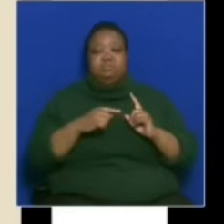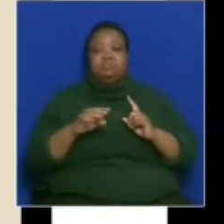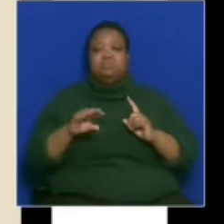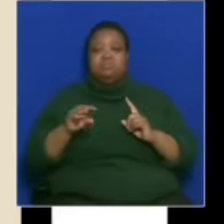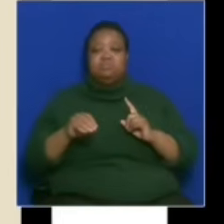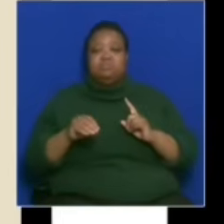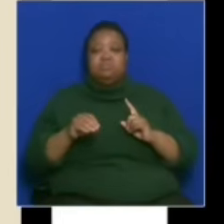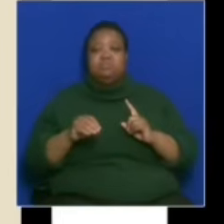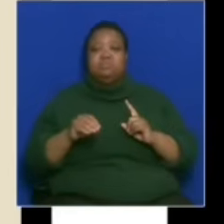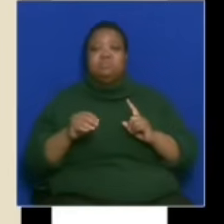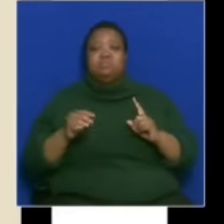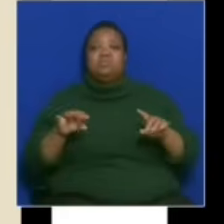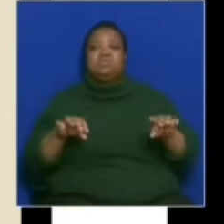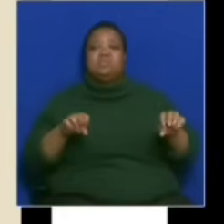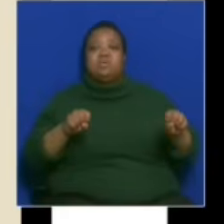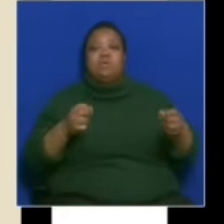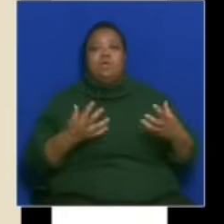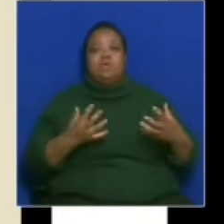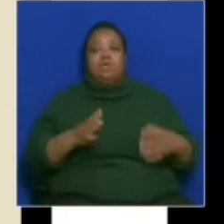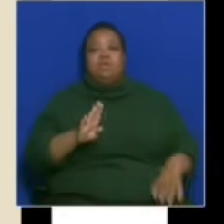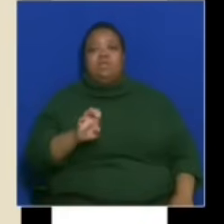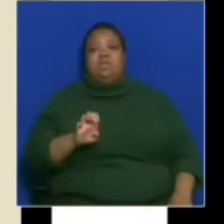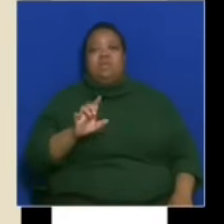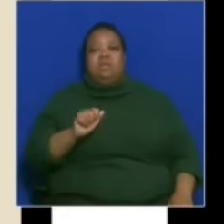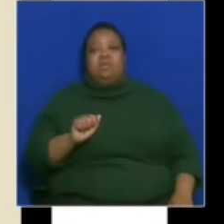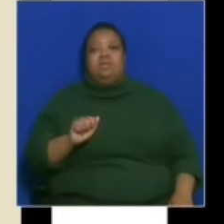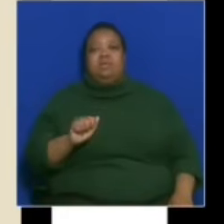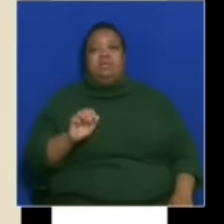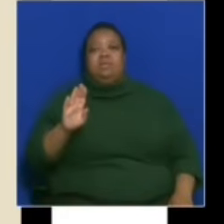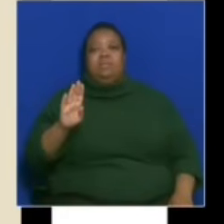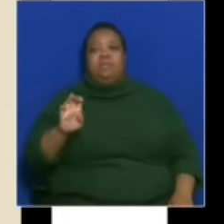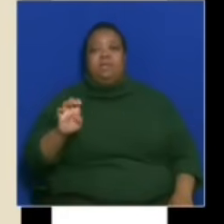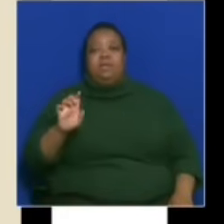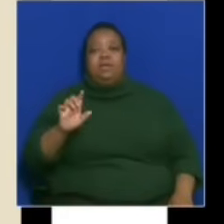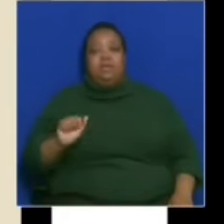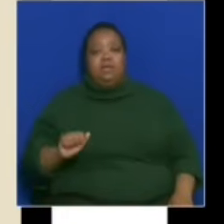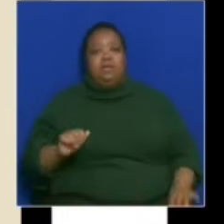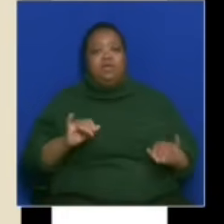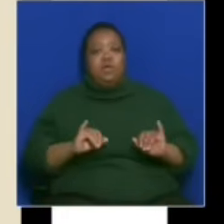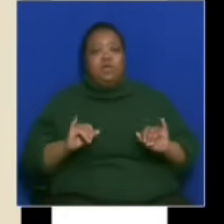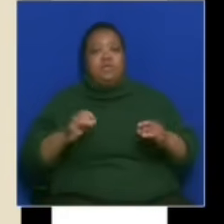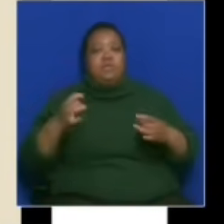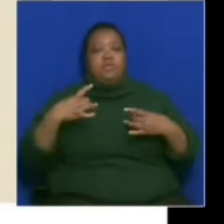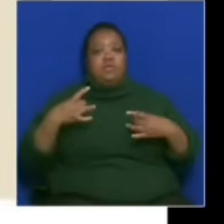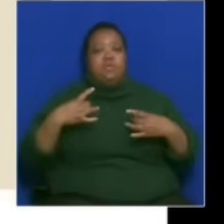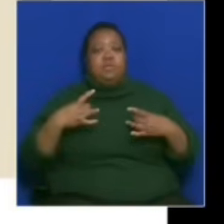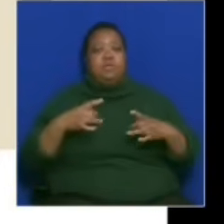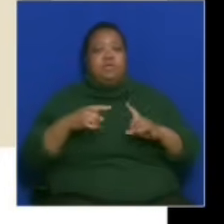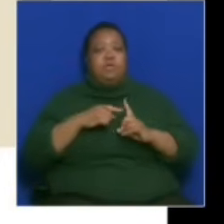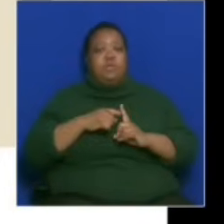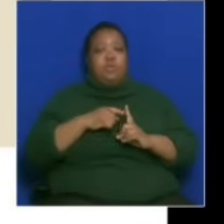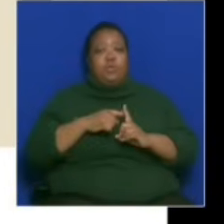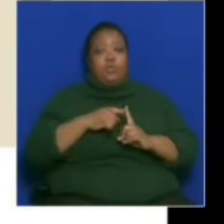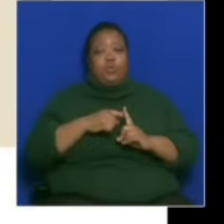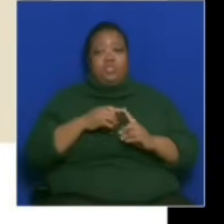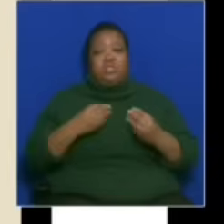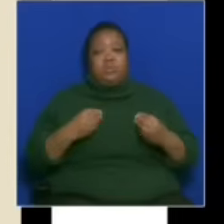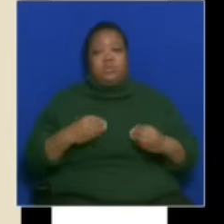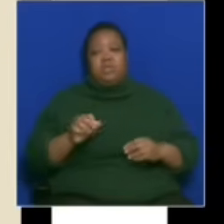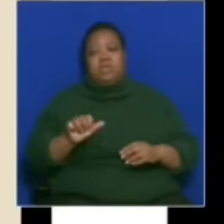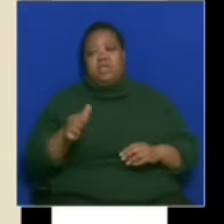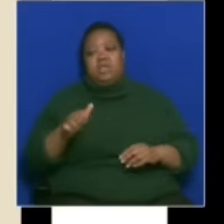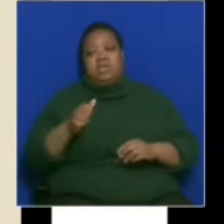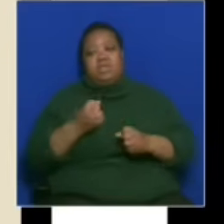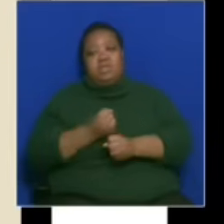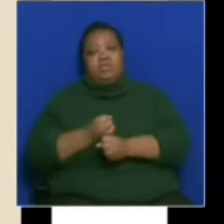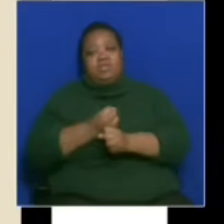in Bela Bela, waiting for feedback. Coffee Fontaine, it's positive, they're busy now. The other truck was caught other side of the